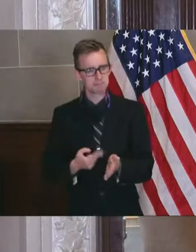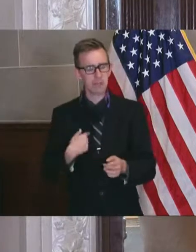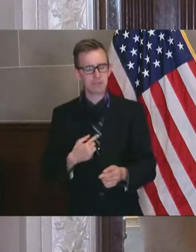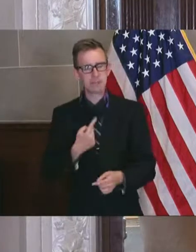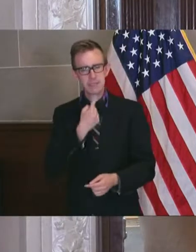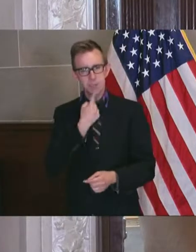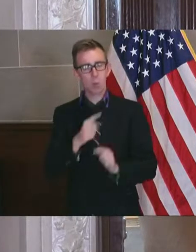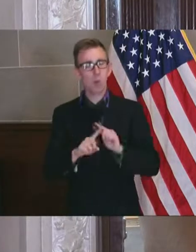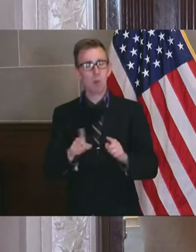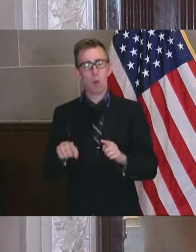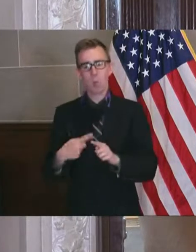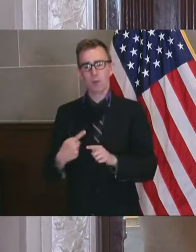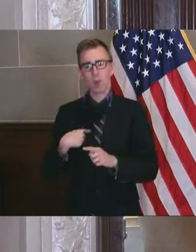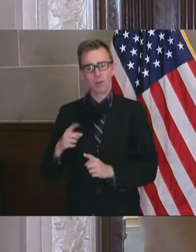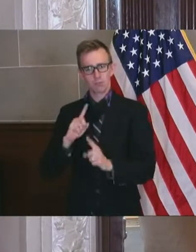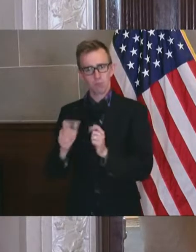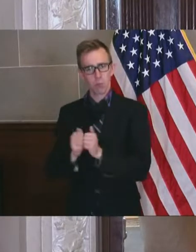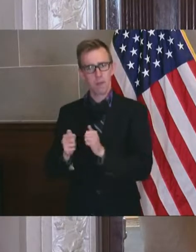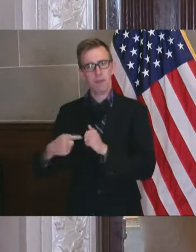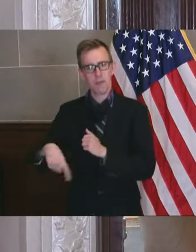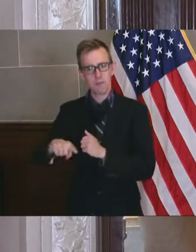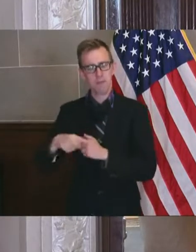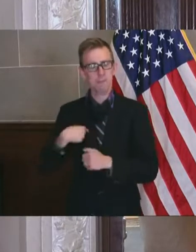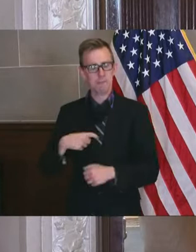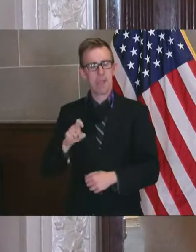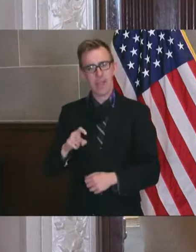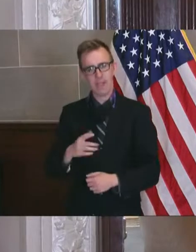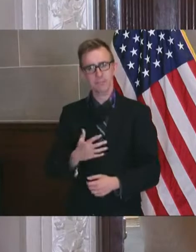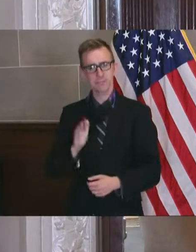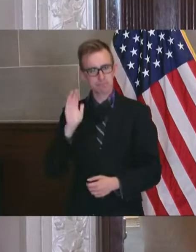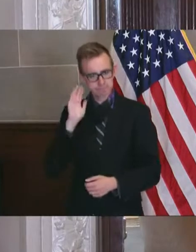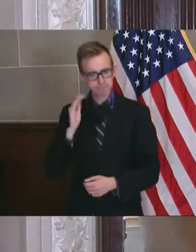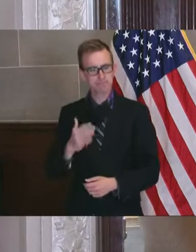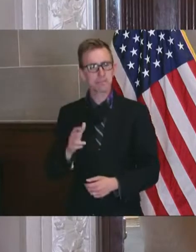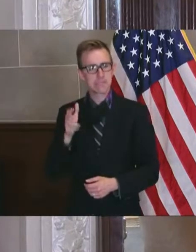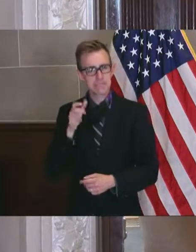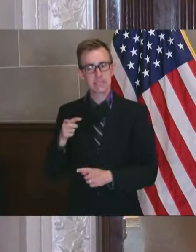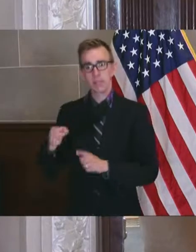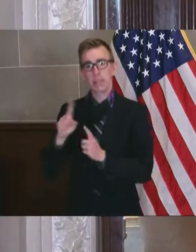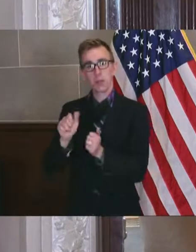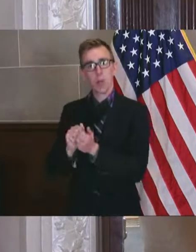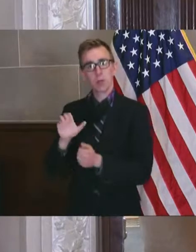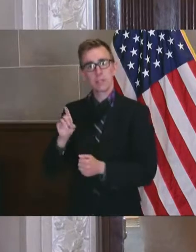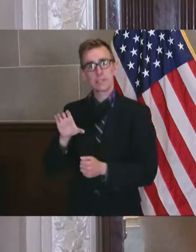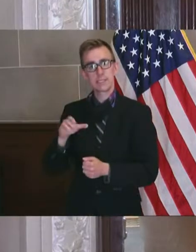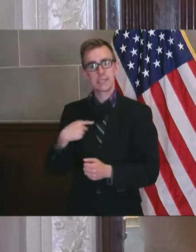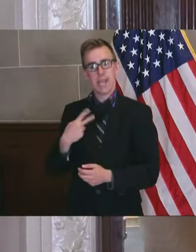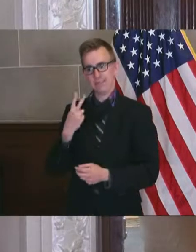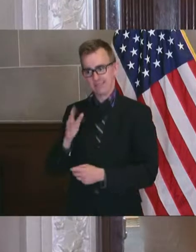to the people, I have to be gracious in that they had talked to the CDC. I've seen the